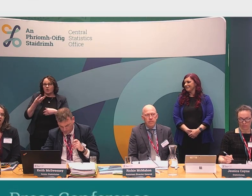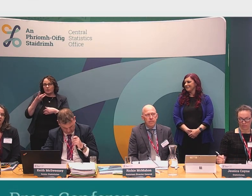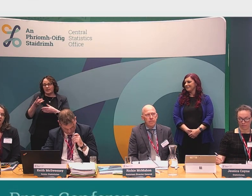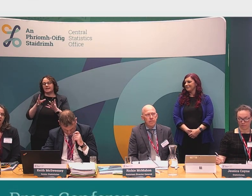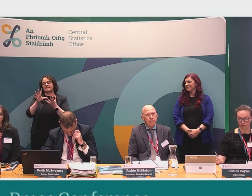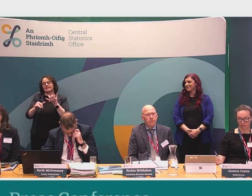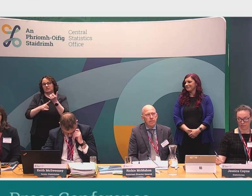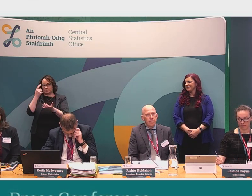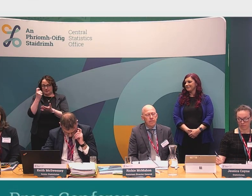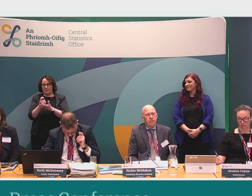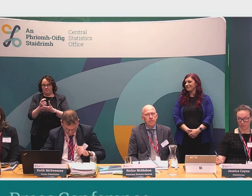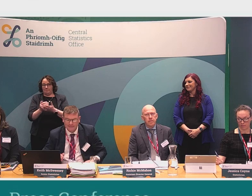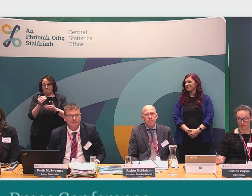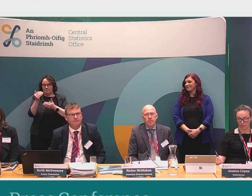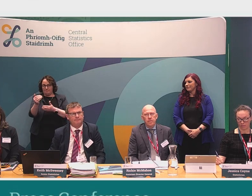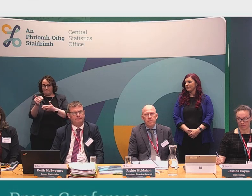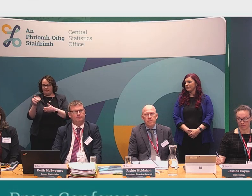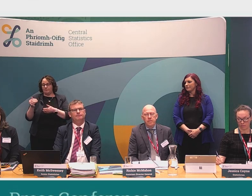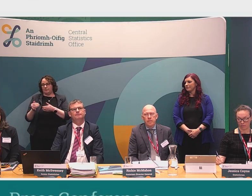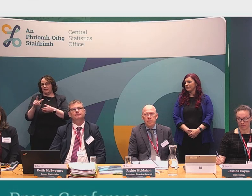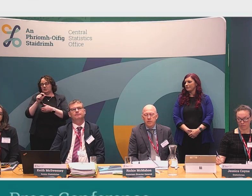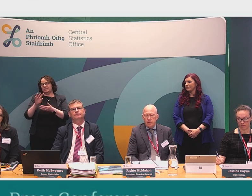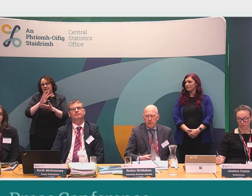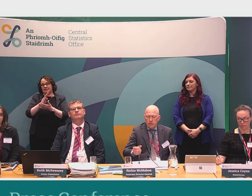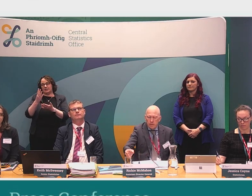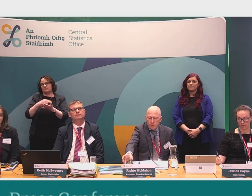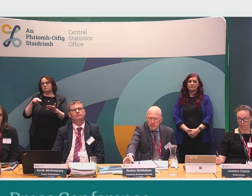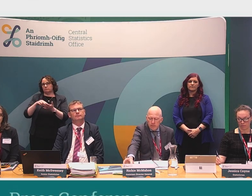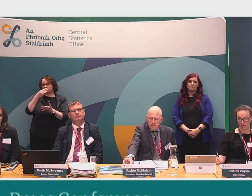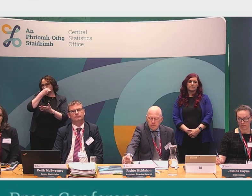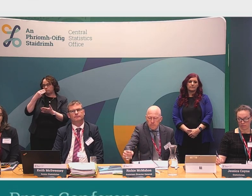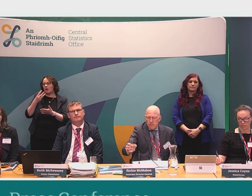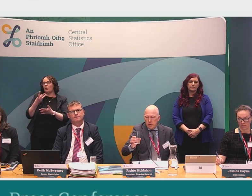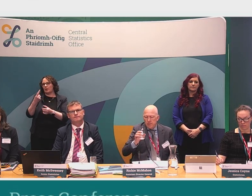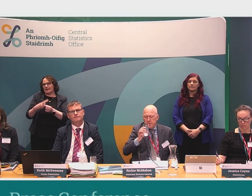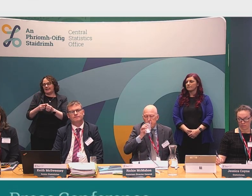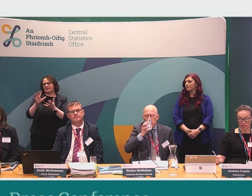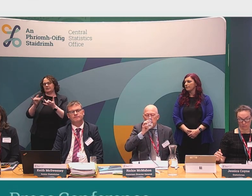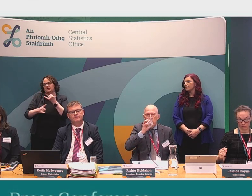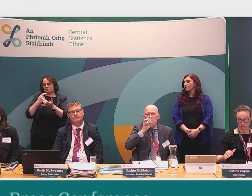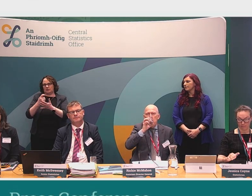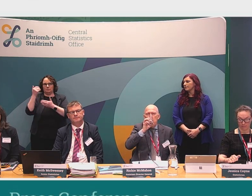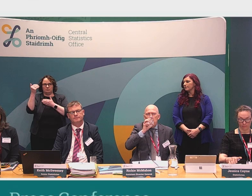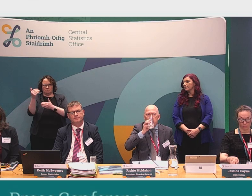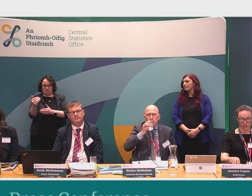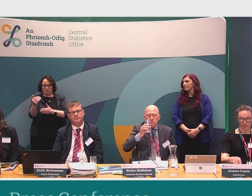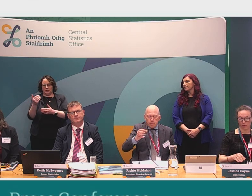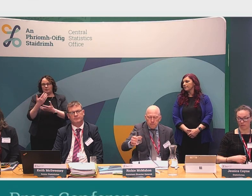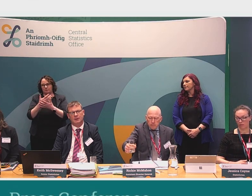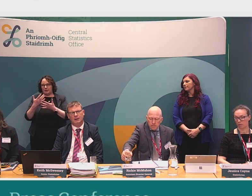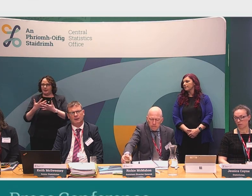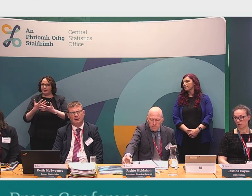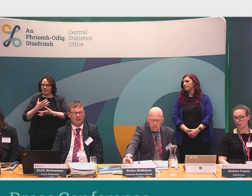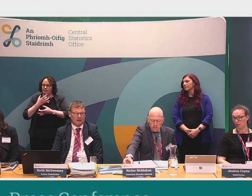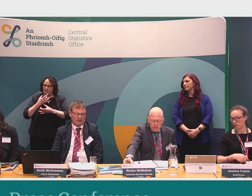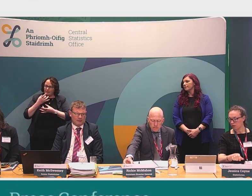time. As part of us signing up to this in 2019, we've said, yes, we will do it again. Now, there's a big ask on this, and obviously we'll have